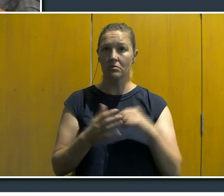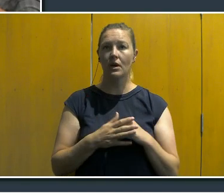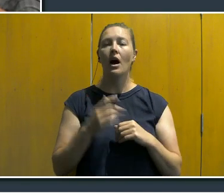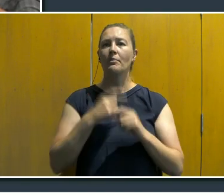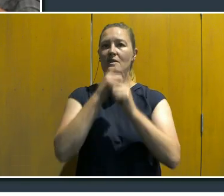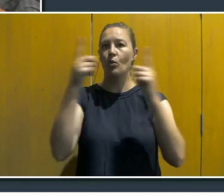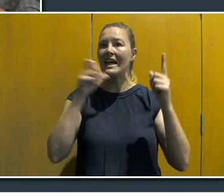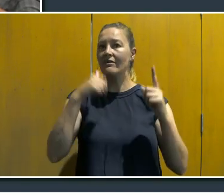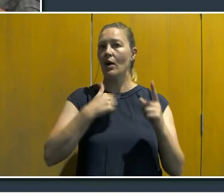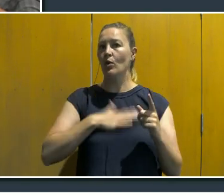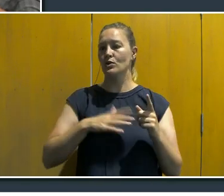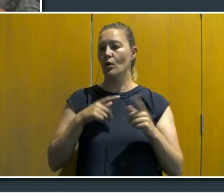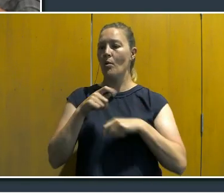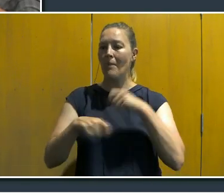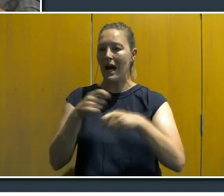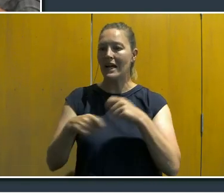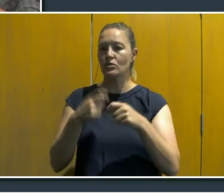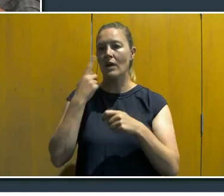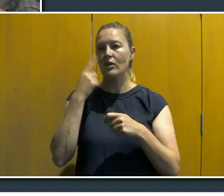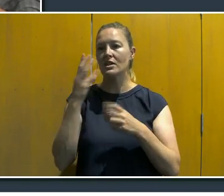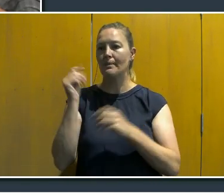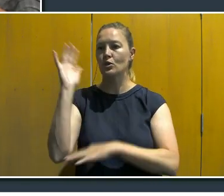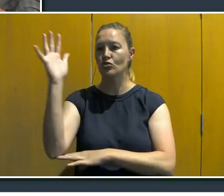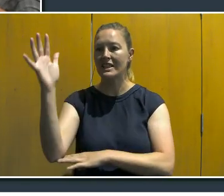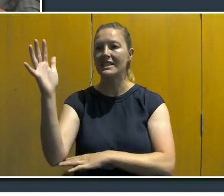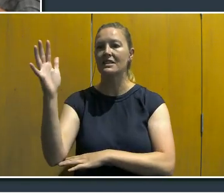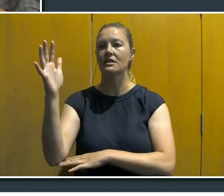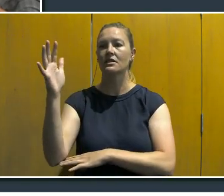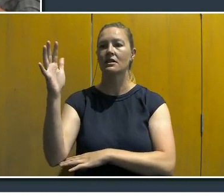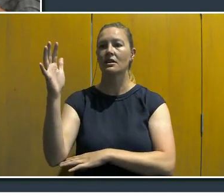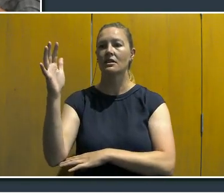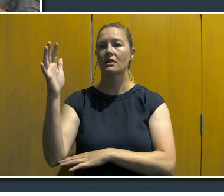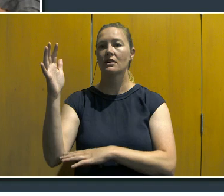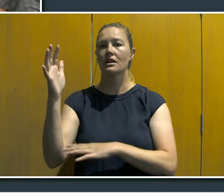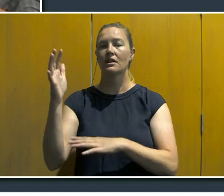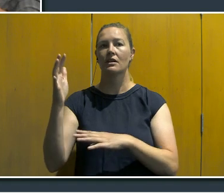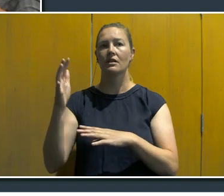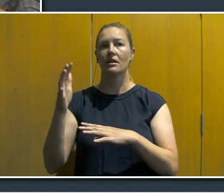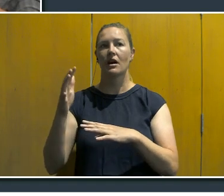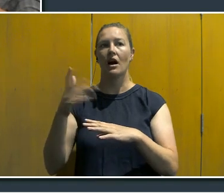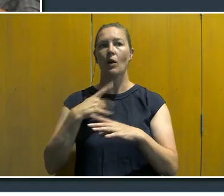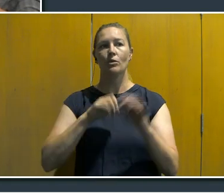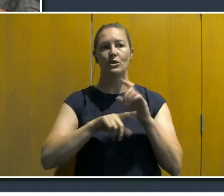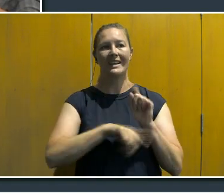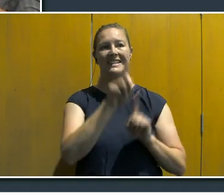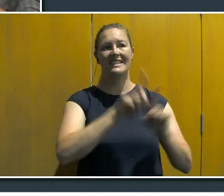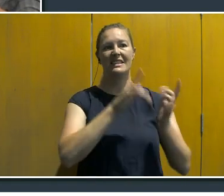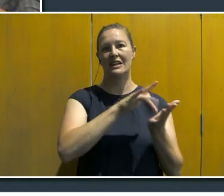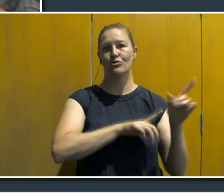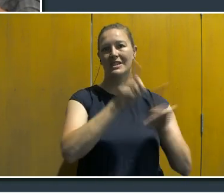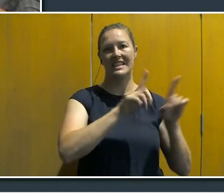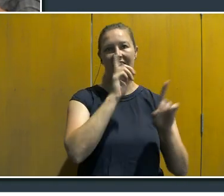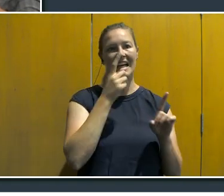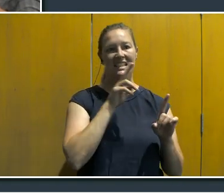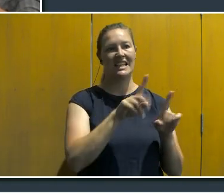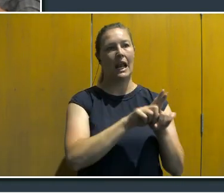of the fact that if I wanted to go for a ride on my bike to look at some trees and some open paddocks, I wouldn't be doing that down Latham Street. So